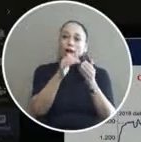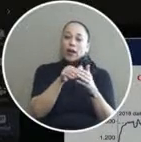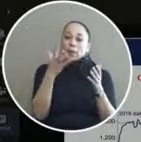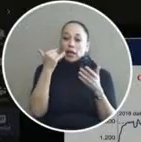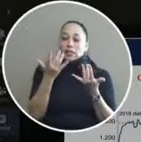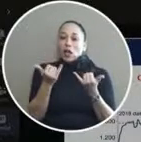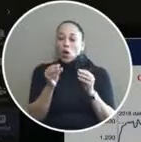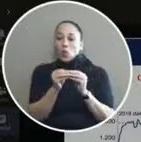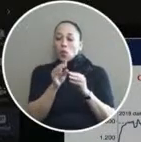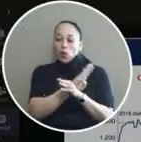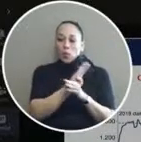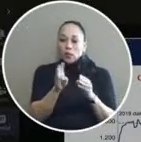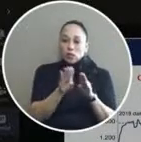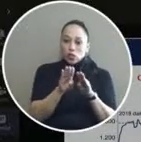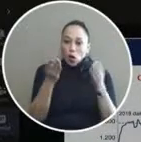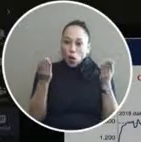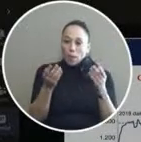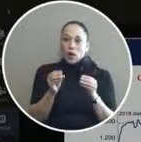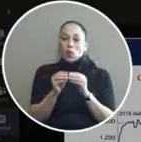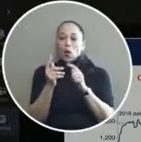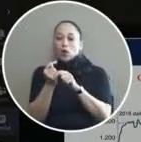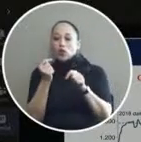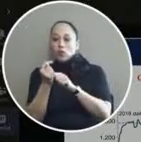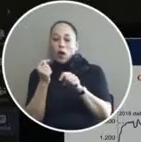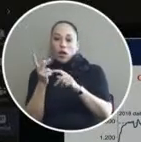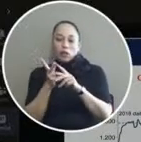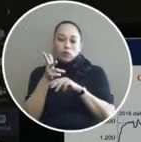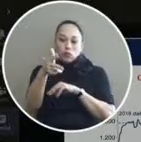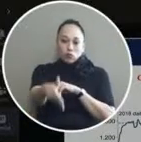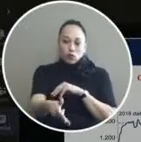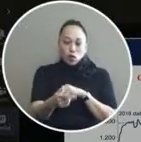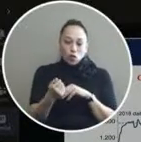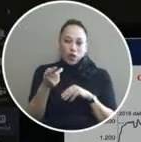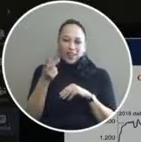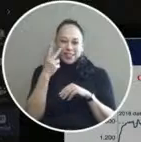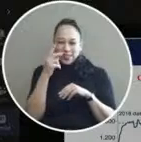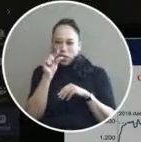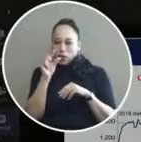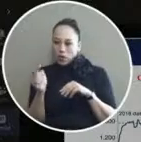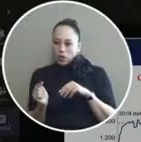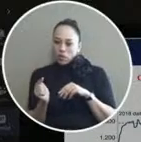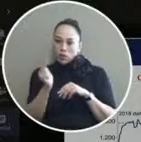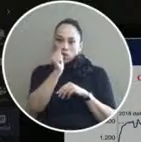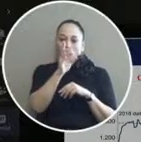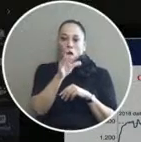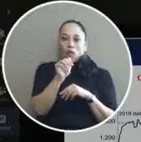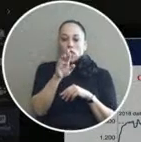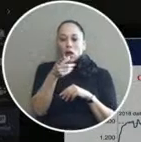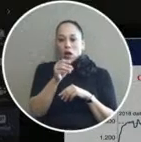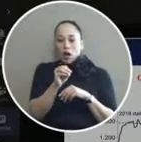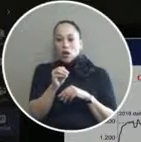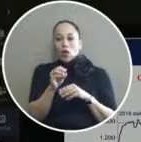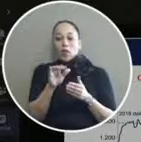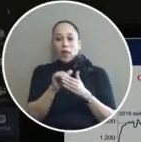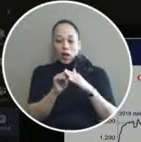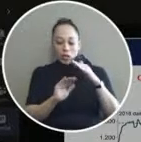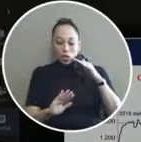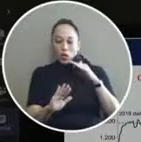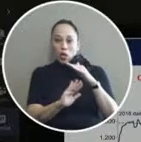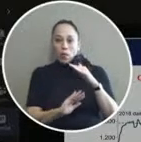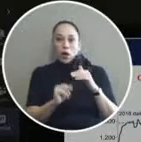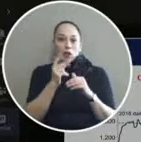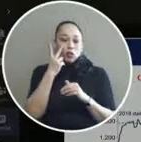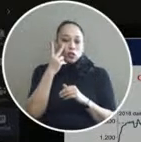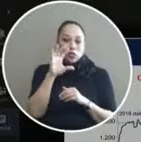reopen, we have more activity, more cargo trucks will cross, so we see that spike. On the cargo side, though, it's a different story at the bottom. So when you